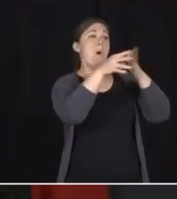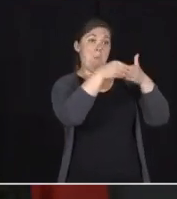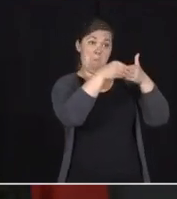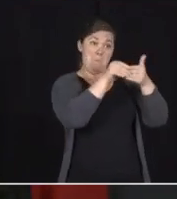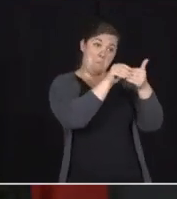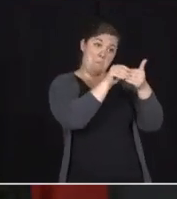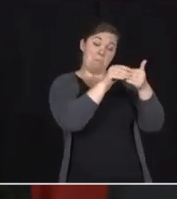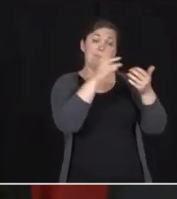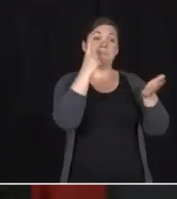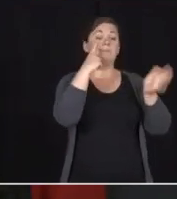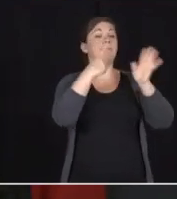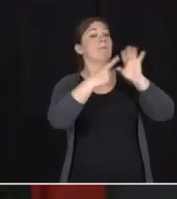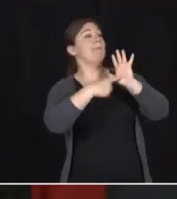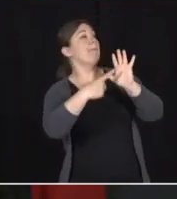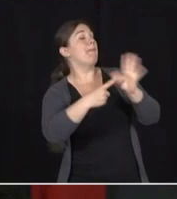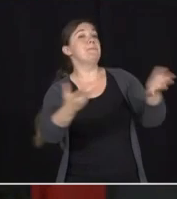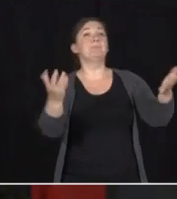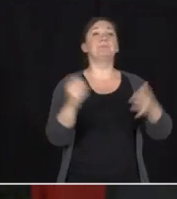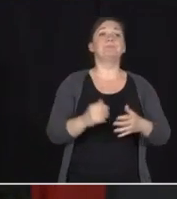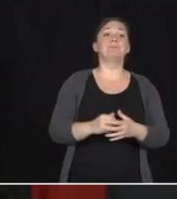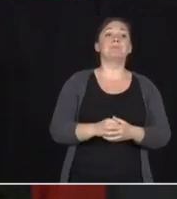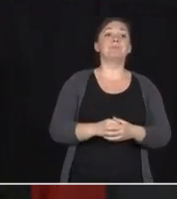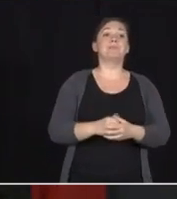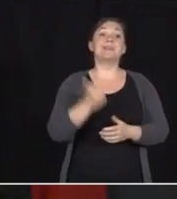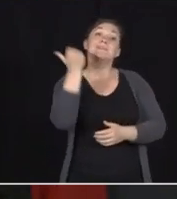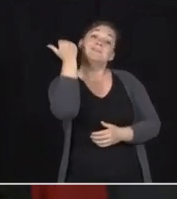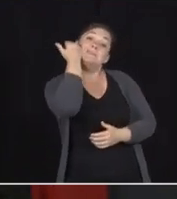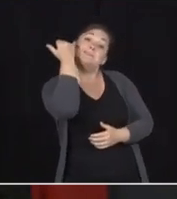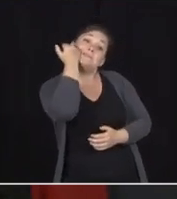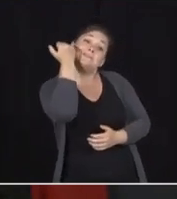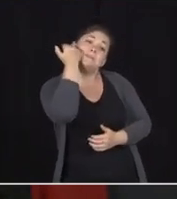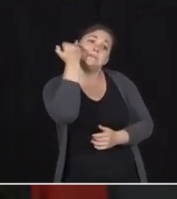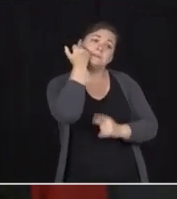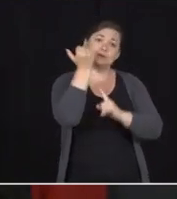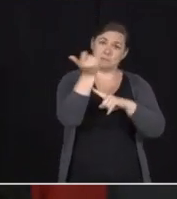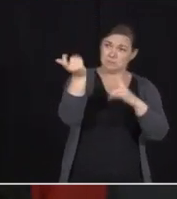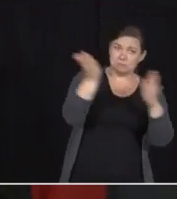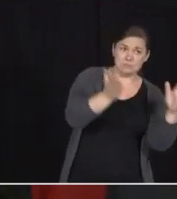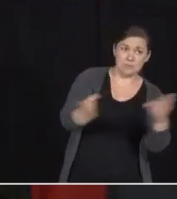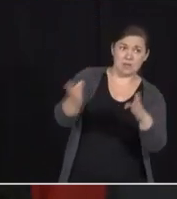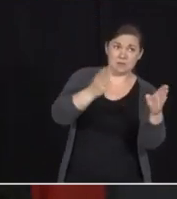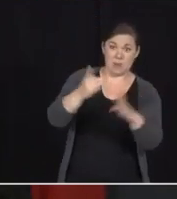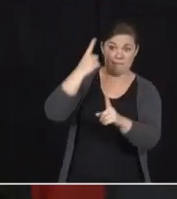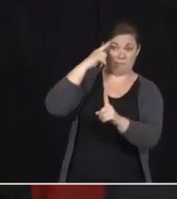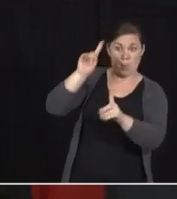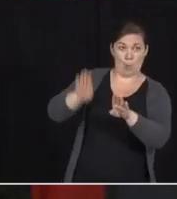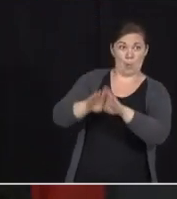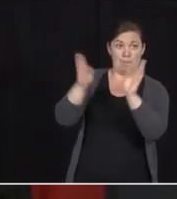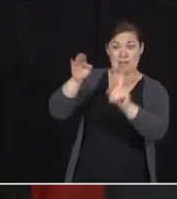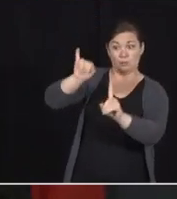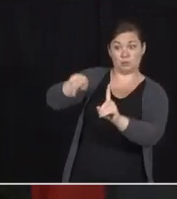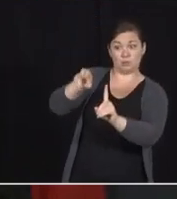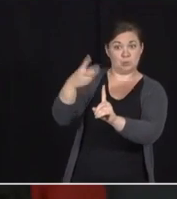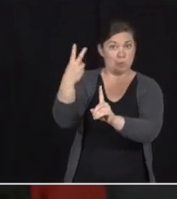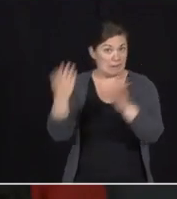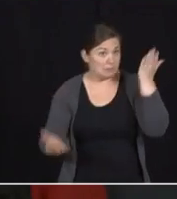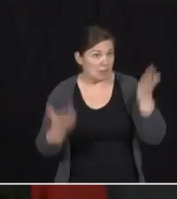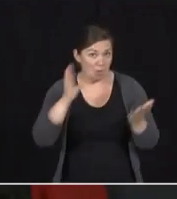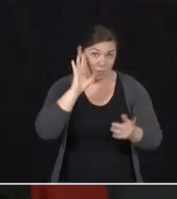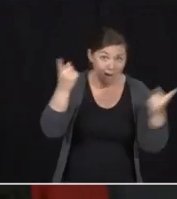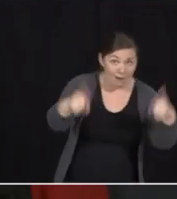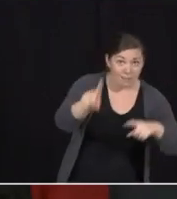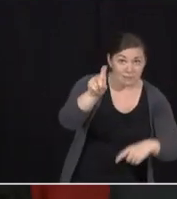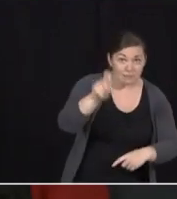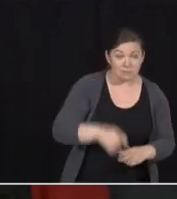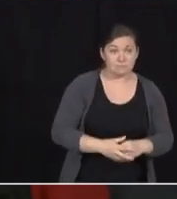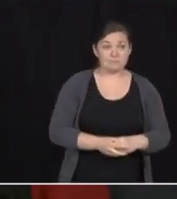so? For example, we're hearing that dentists are preparing to reopen on June the 2nd. Well, everything's on the table,